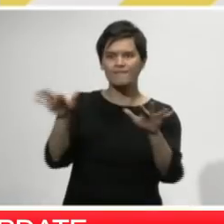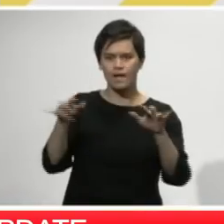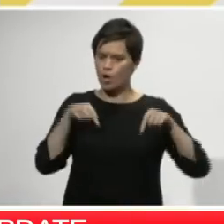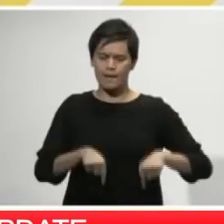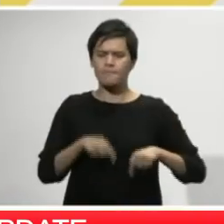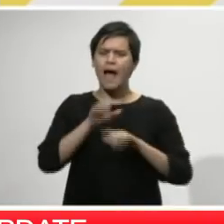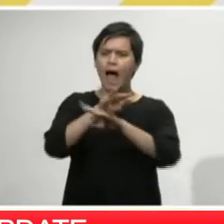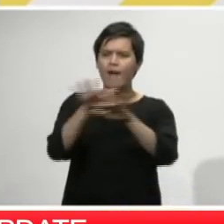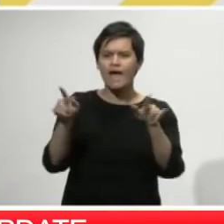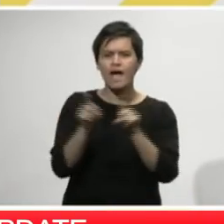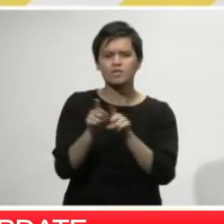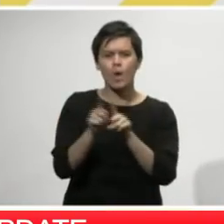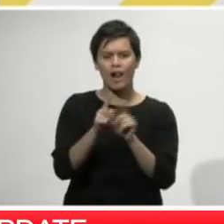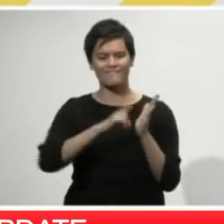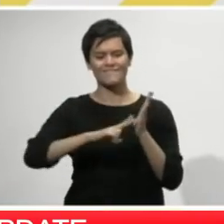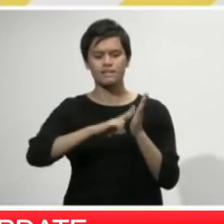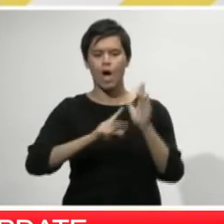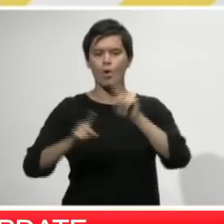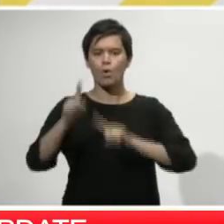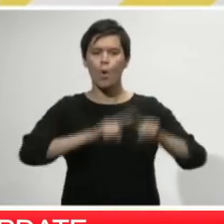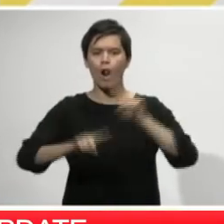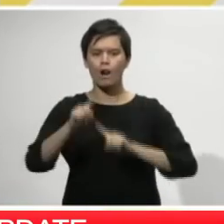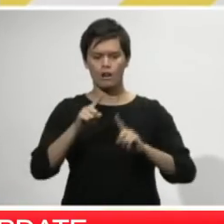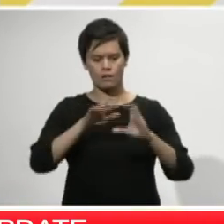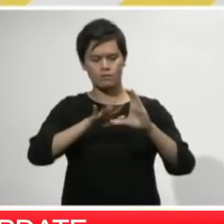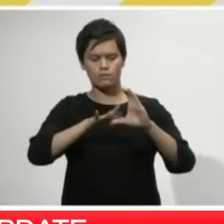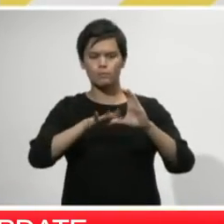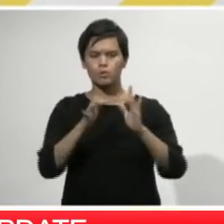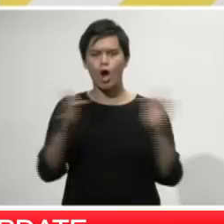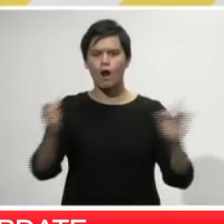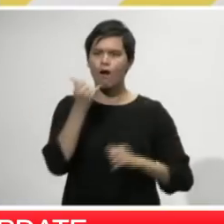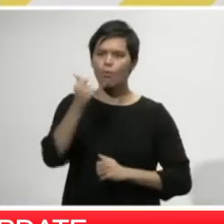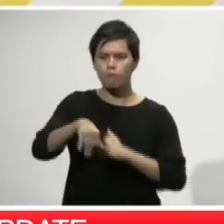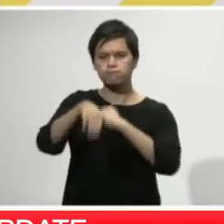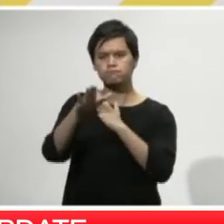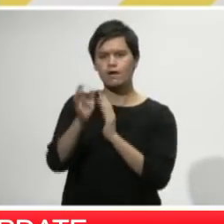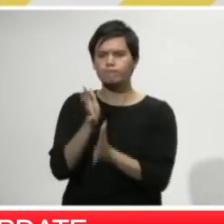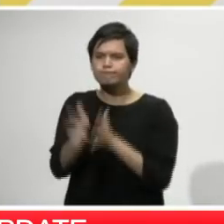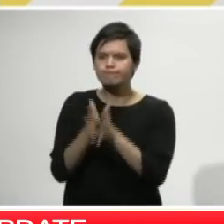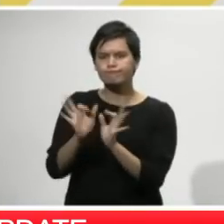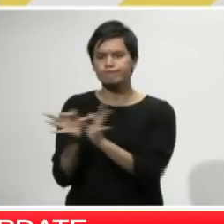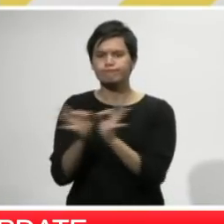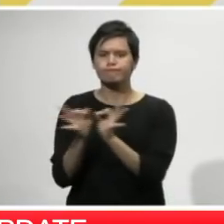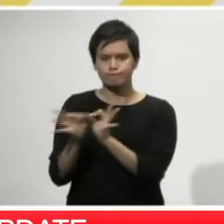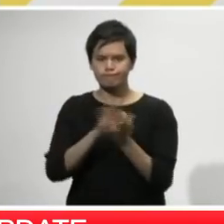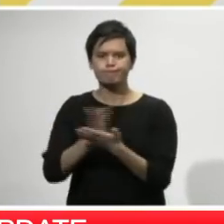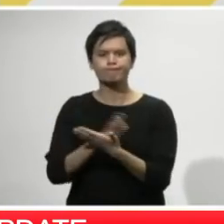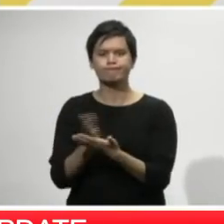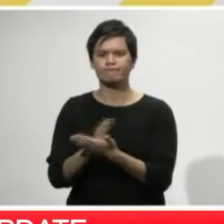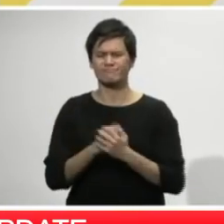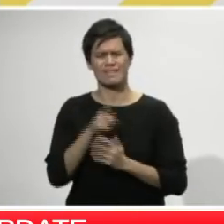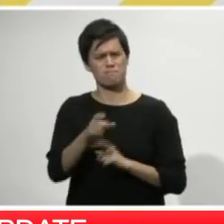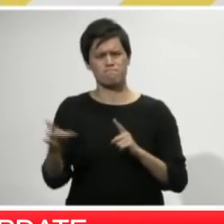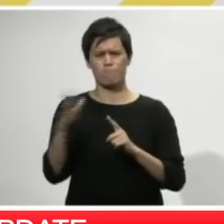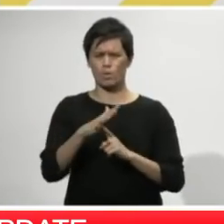on alongside the huge increase in video conferencing as well. It is an exceptional feat and at a vital time when we need information